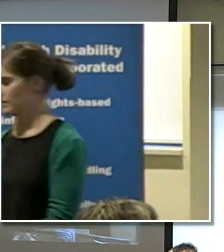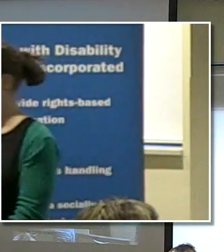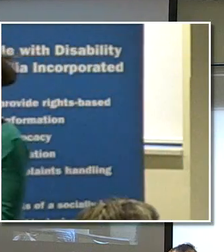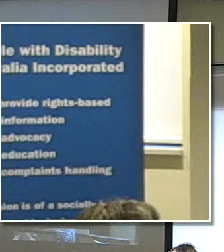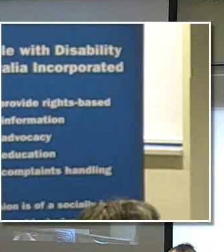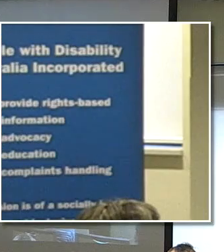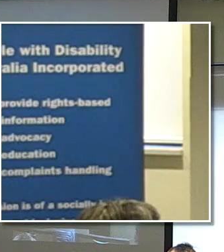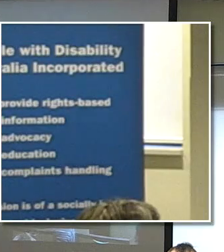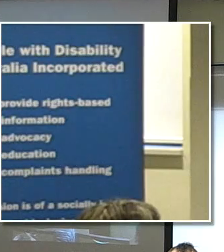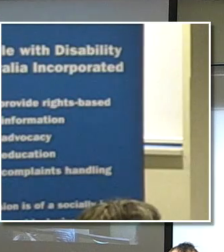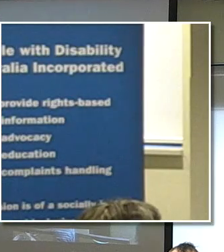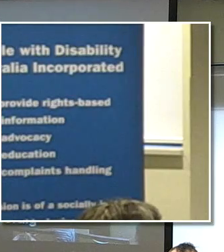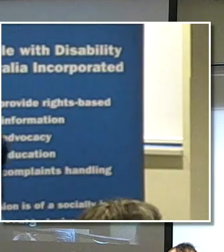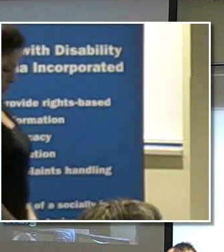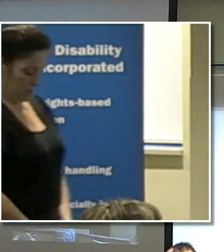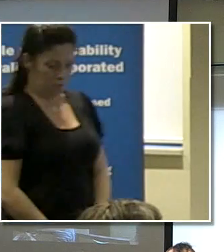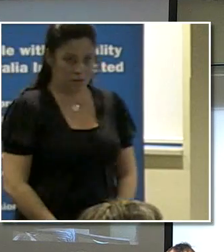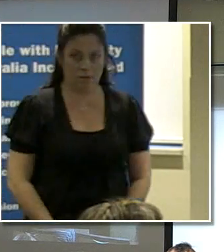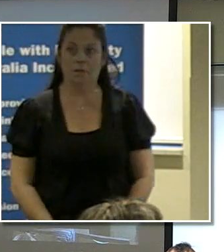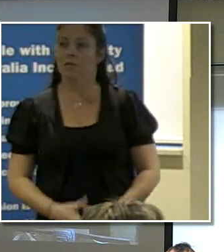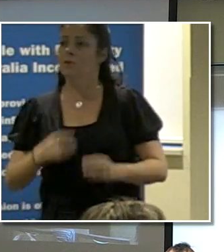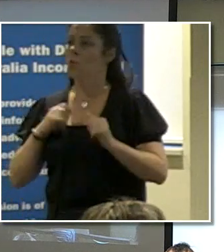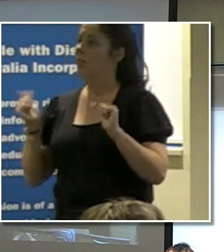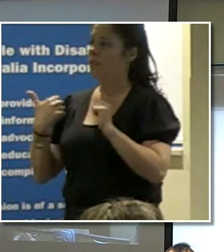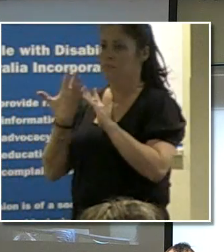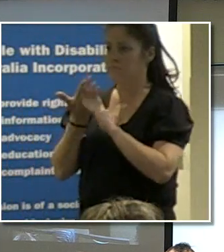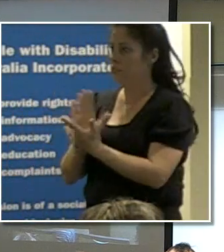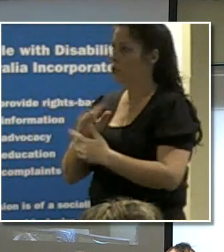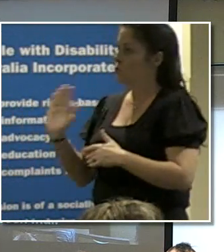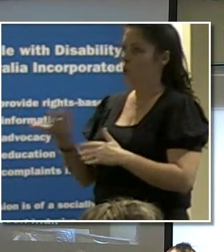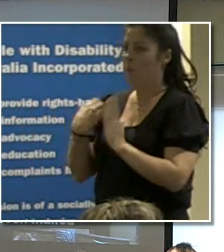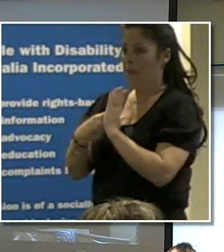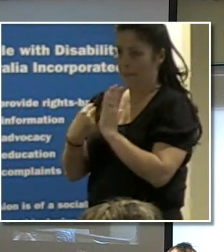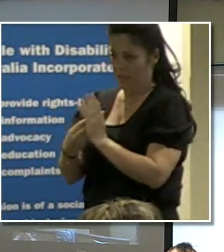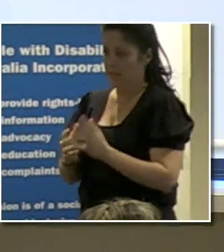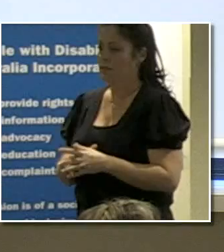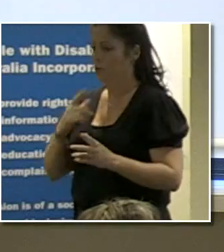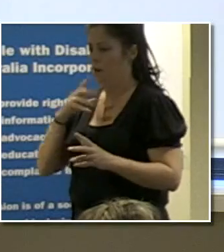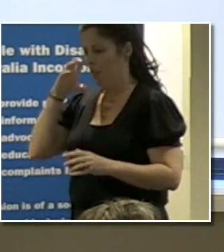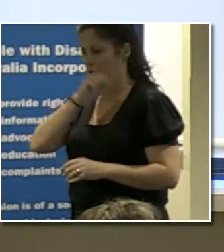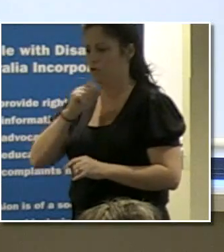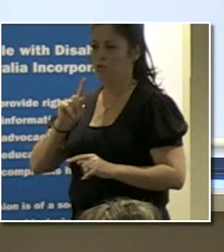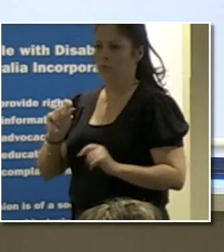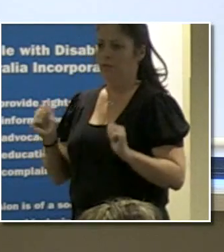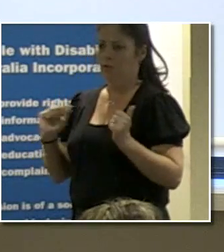as Craig mentioned, this has been mailed out to all members, so I'll just sort of speak at the results. So